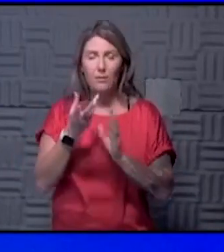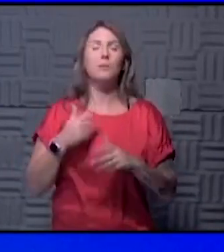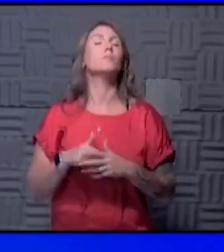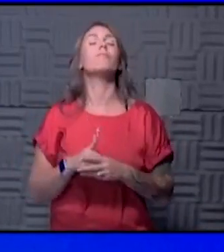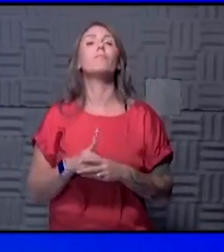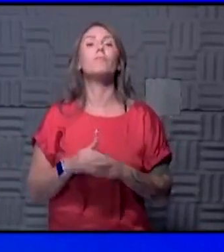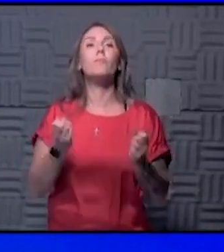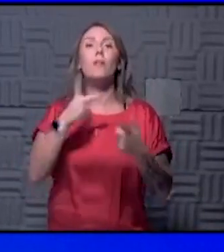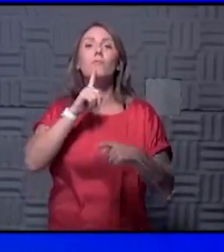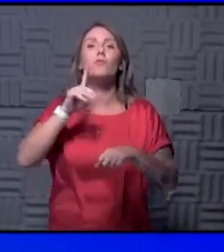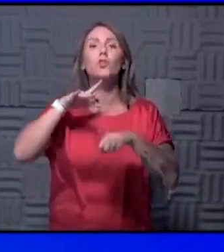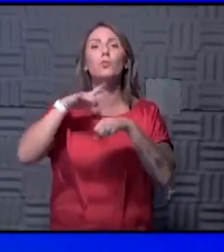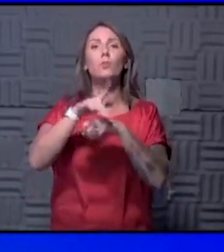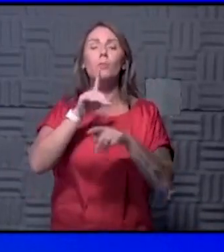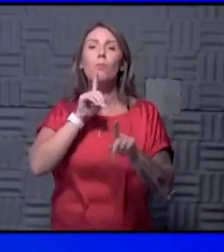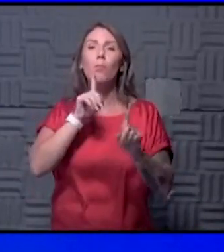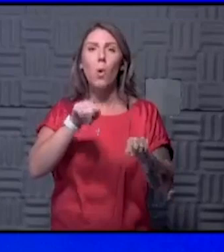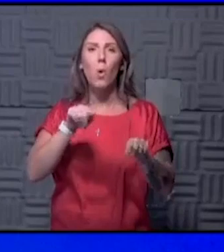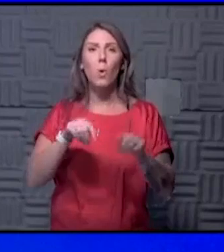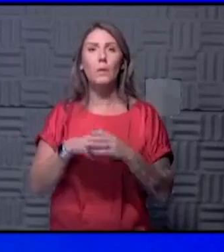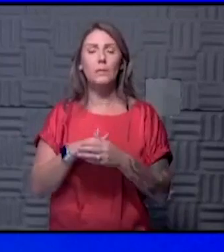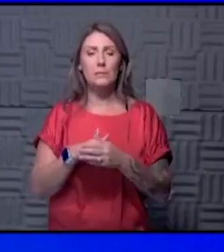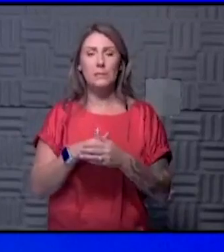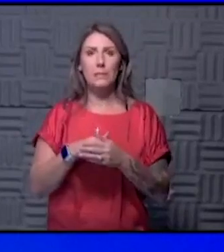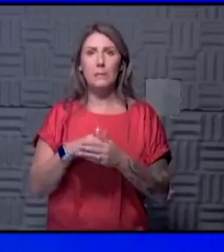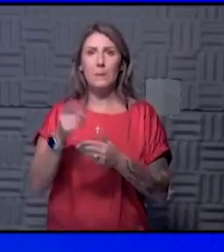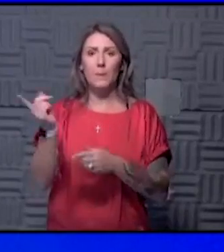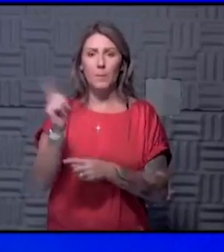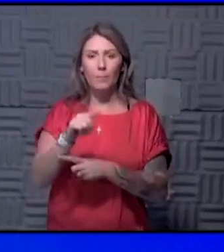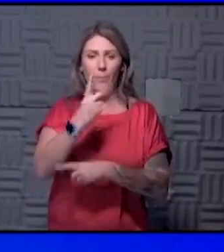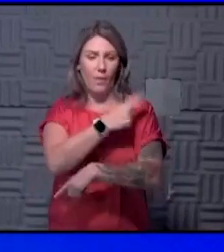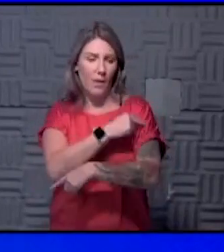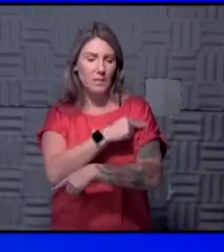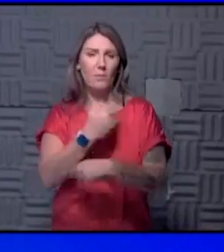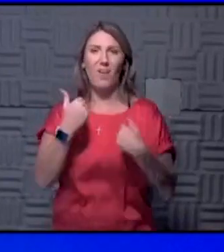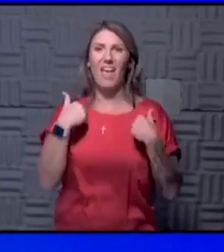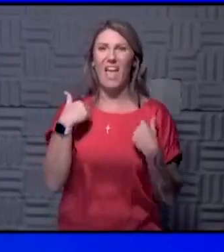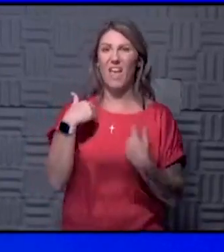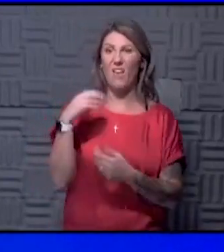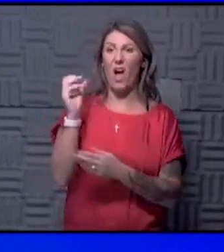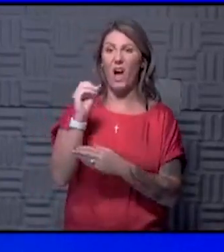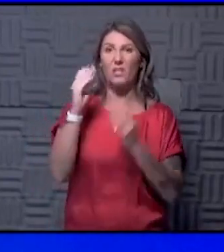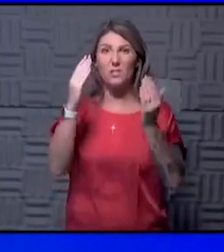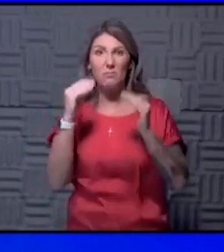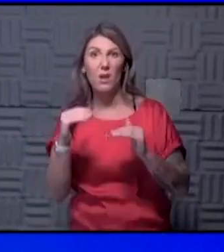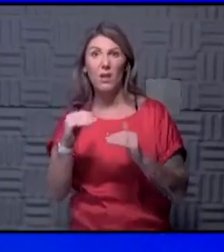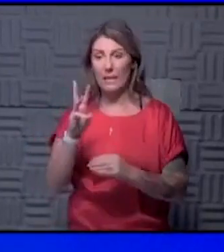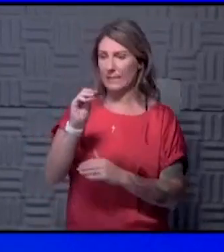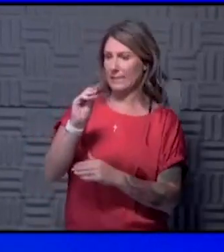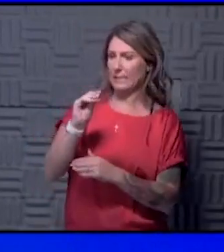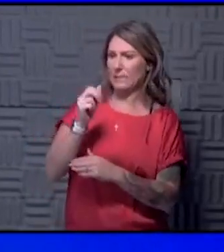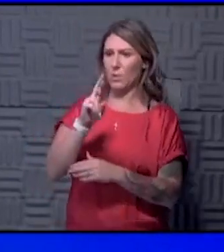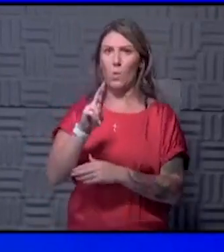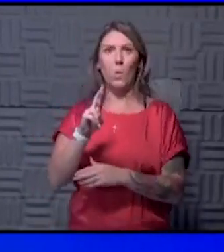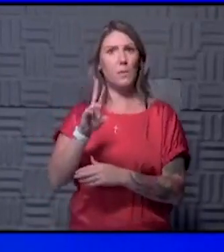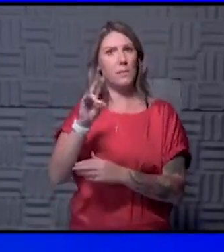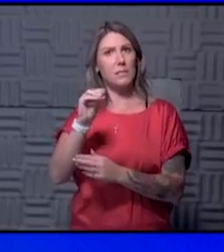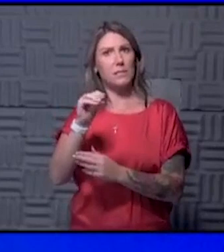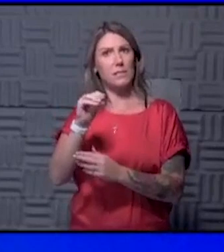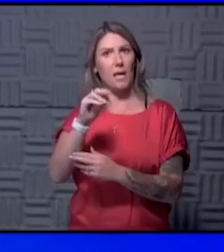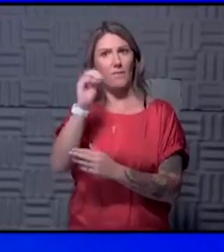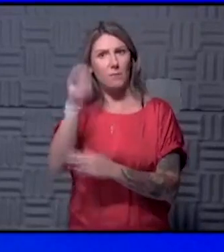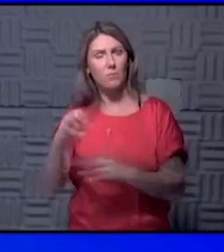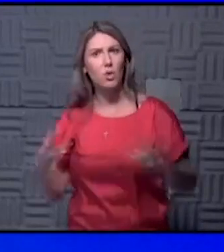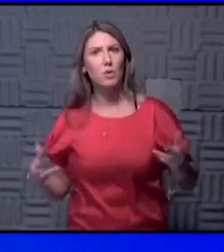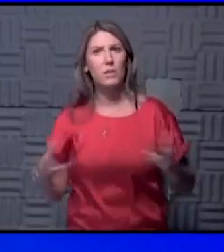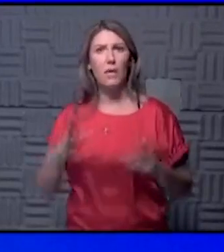early reports are people will come into the hospital and they will have oxygen saturations in the 60s or 70s and not even feel very ill. Their heart rate is